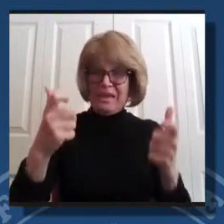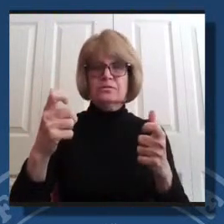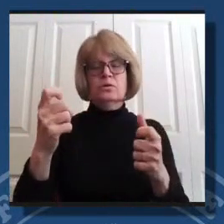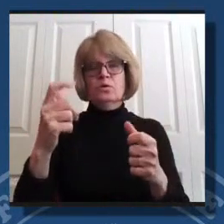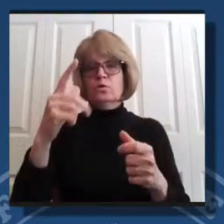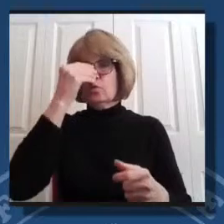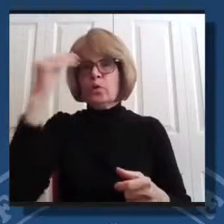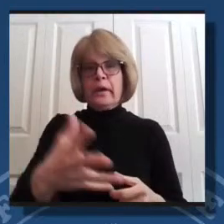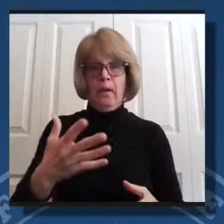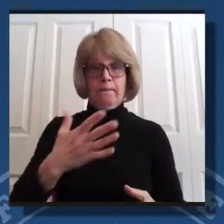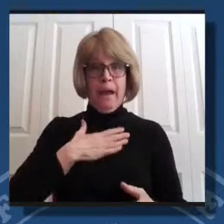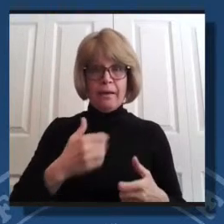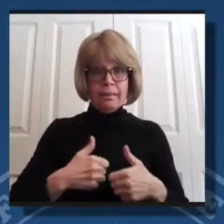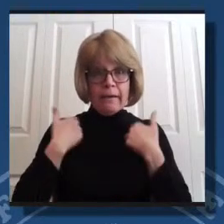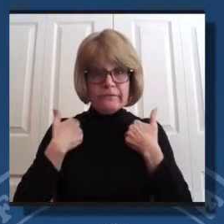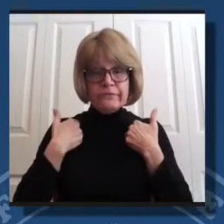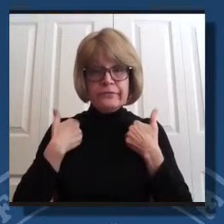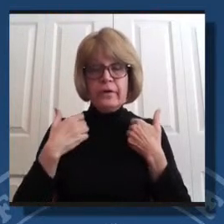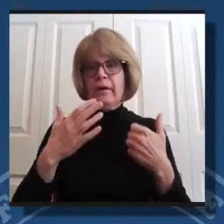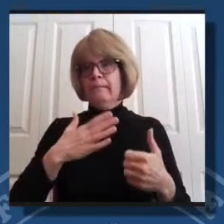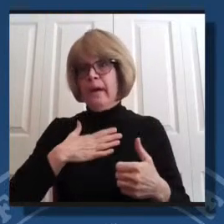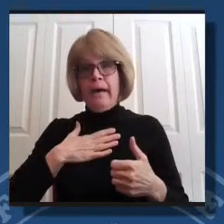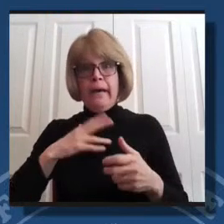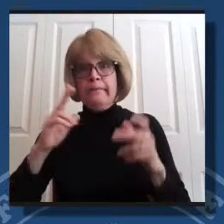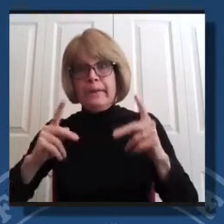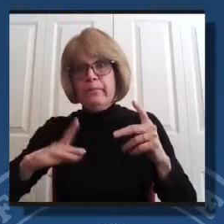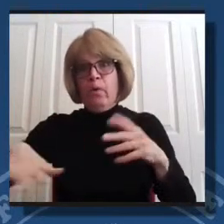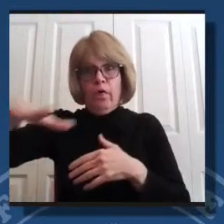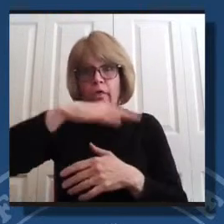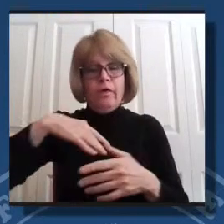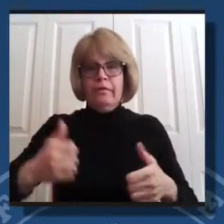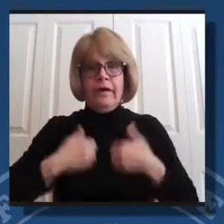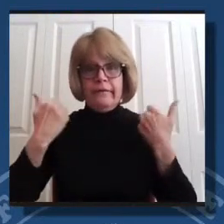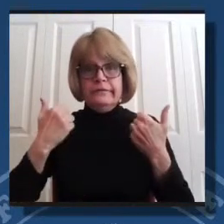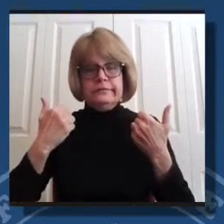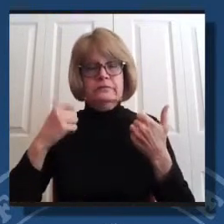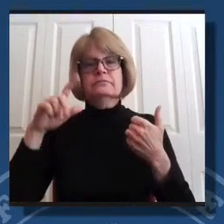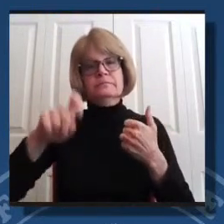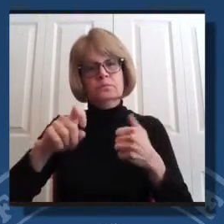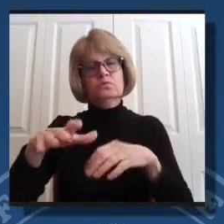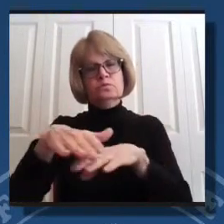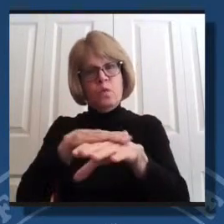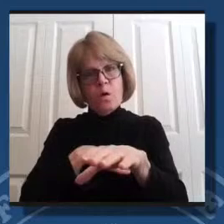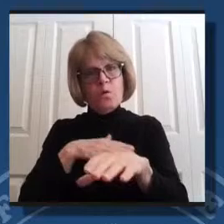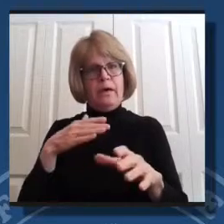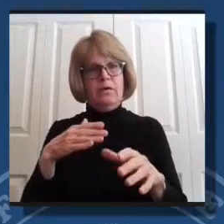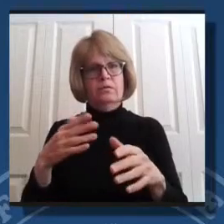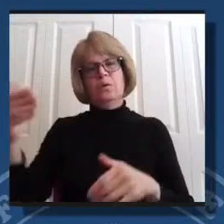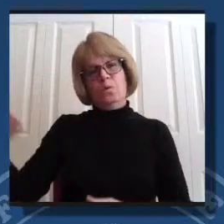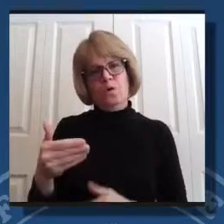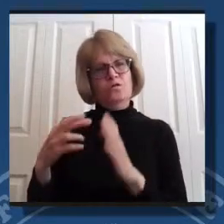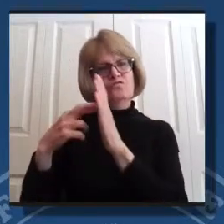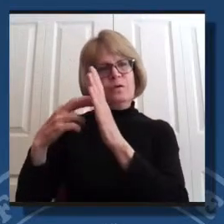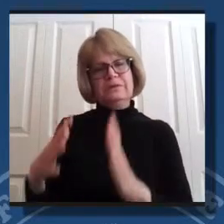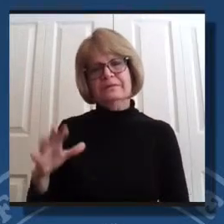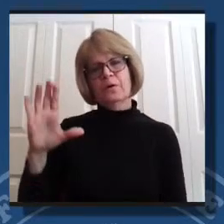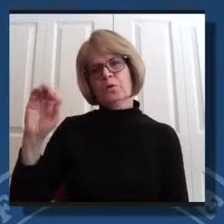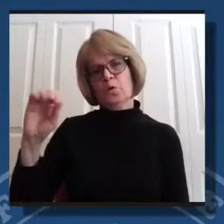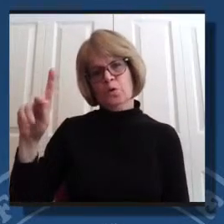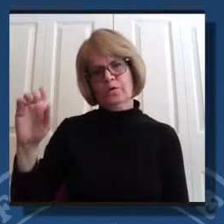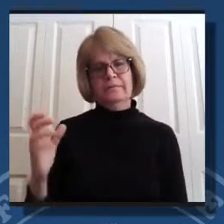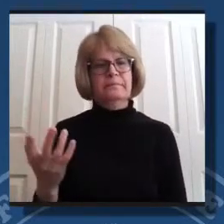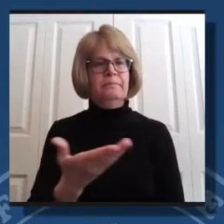life, my constituents' lives, and we need them to slow down. Welcome, Representative Cook.